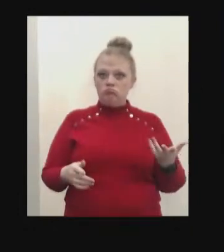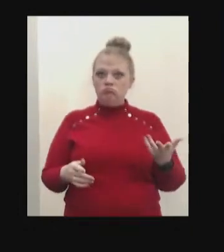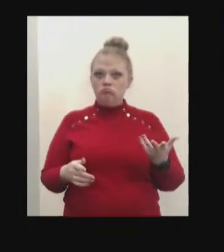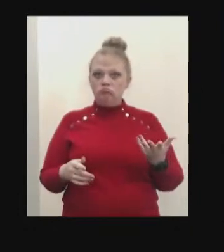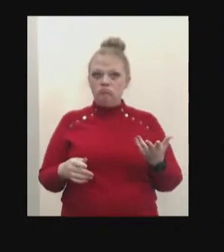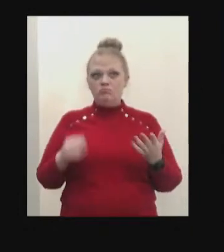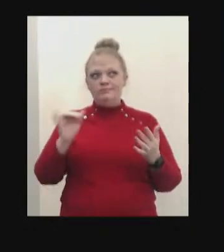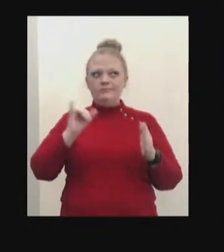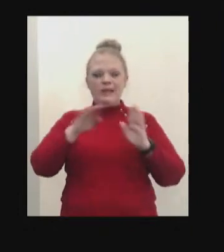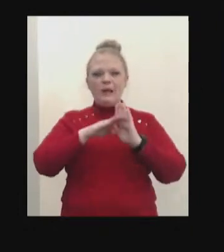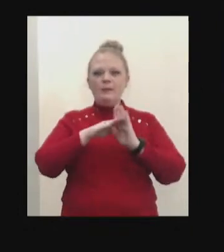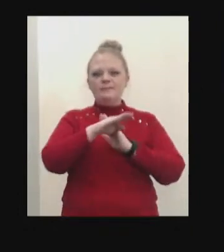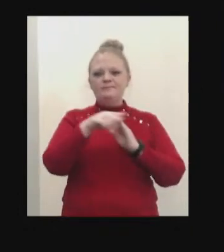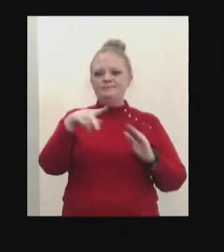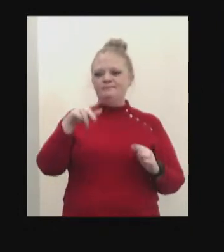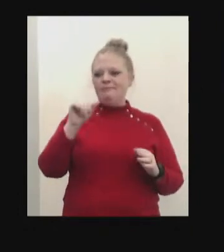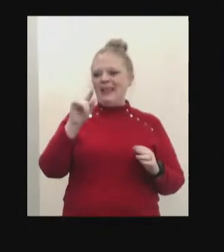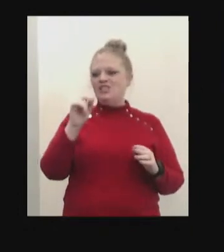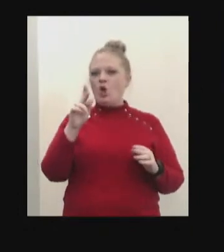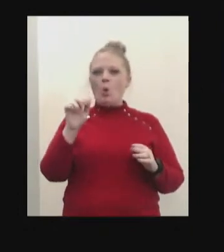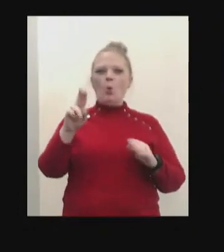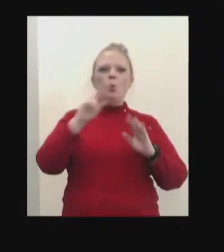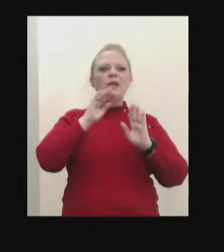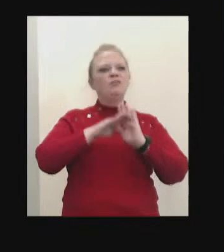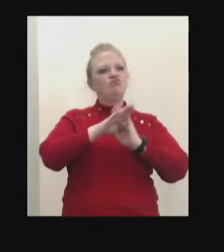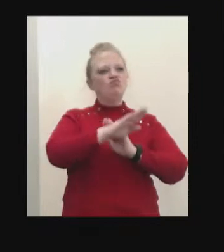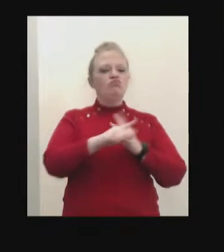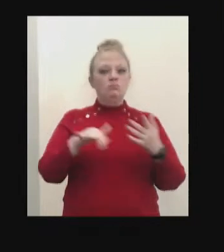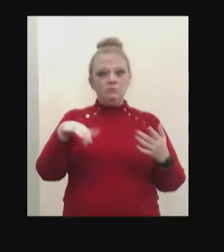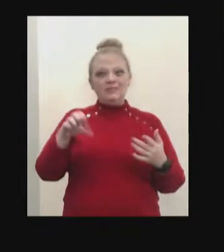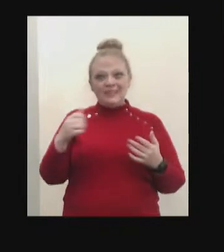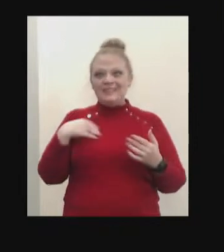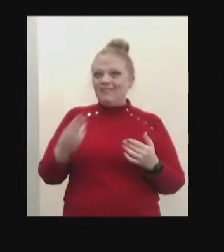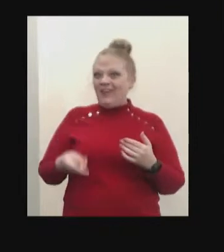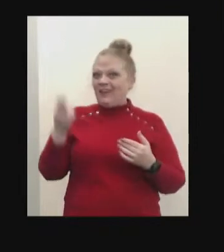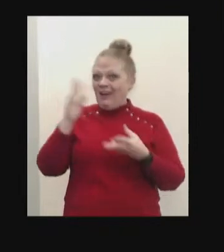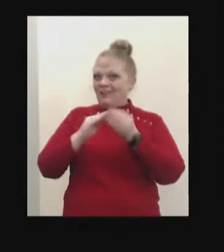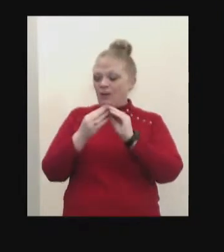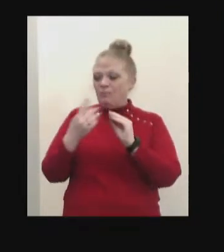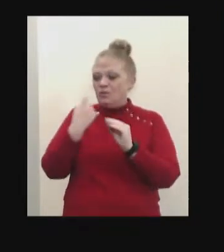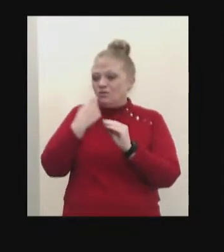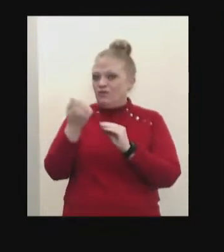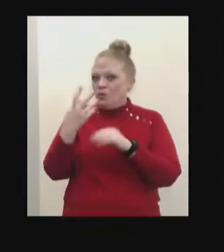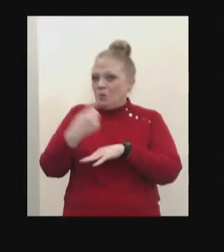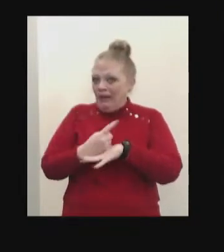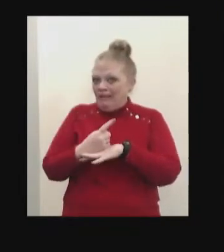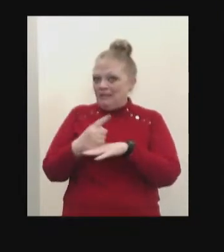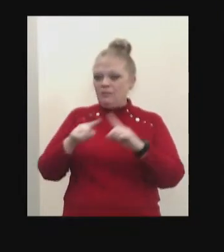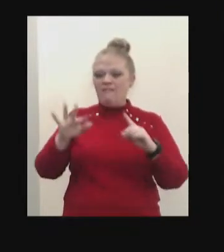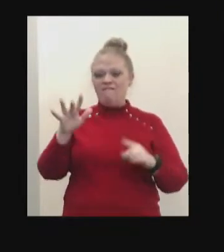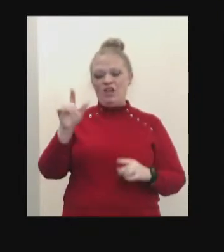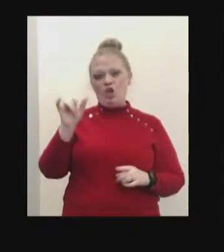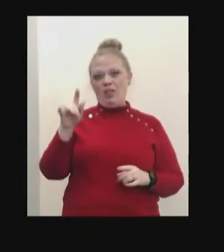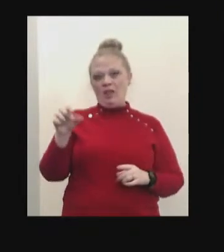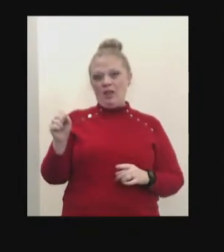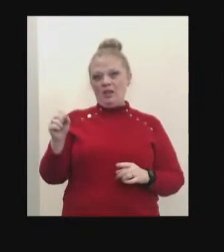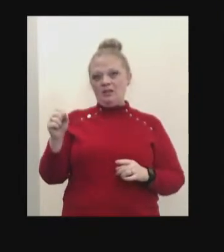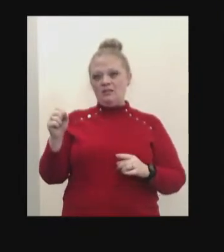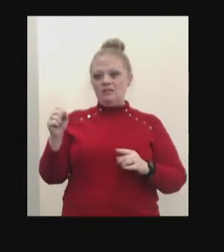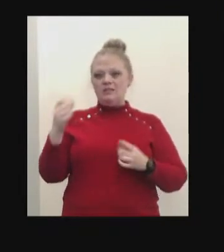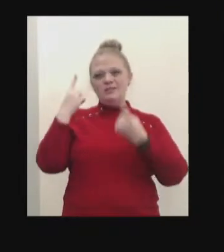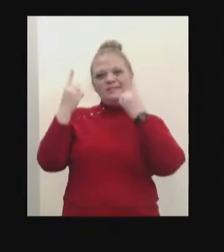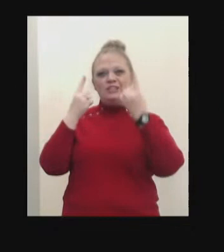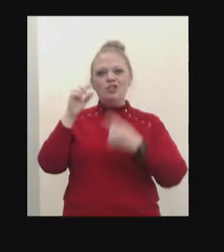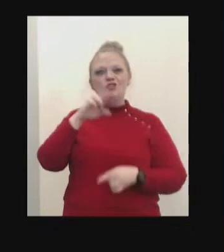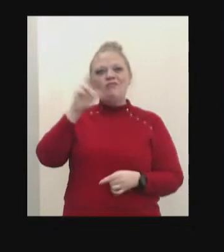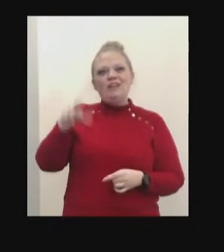a little bit, though they have had some very high cases in the last few days. Finger Lakes is generally considered the Rochester area, but